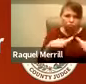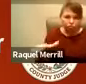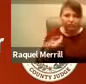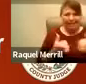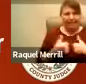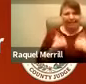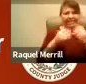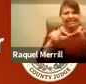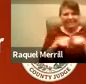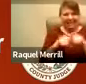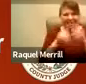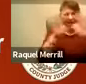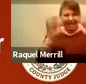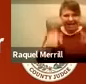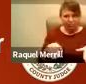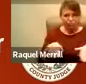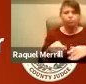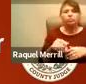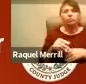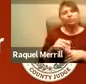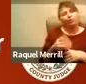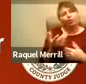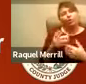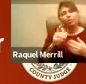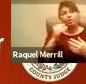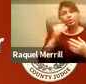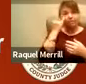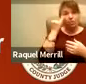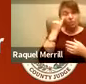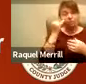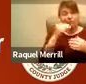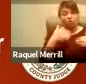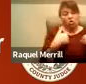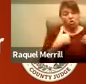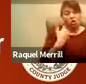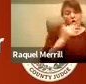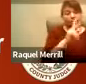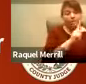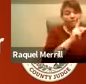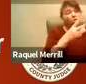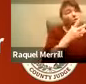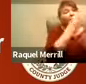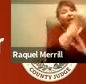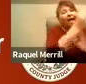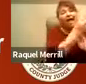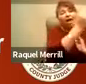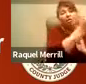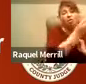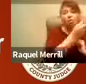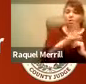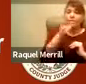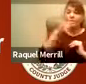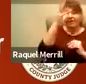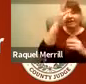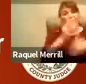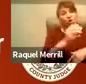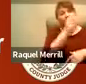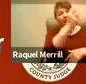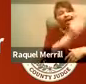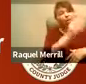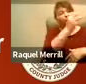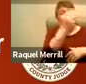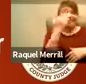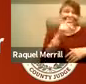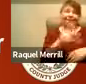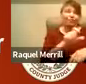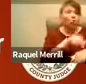there. So as you can see, when some of these younger people are going out, or even mom and dad are going out because they have to go to work